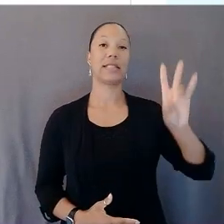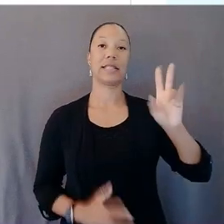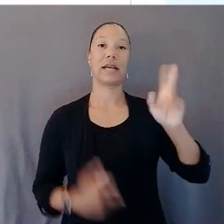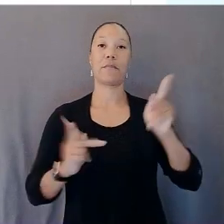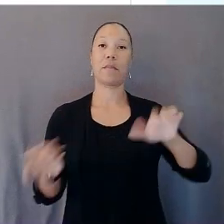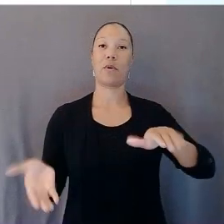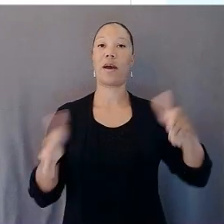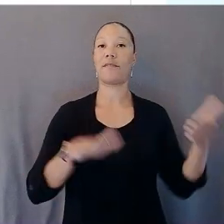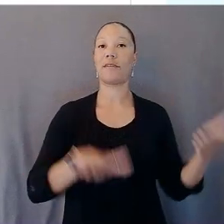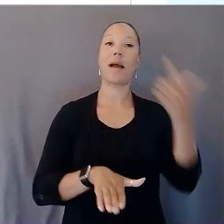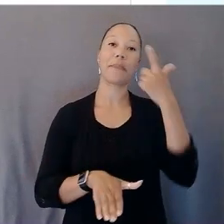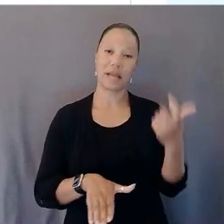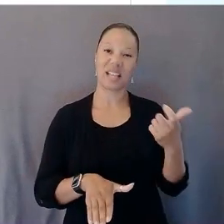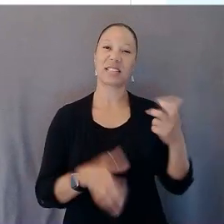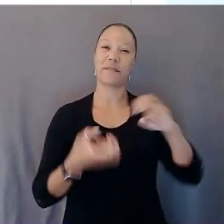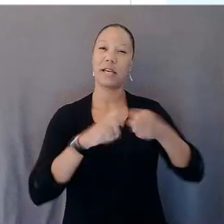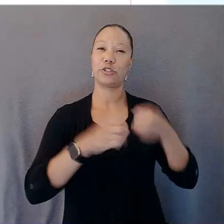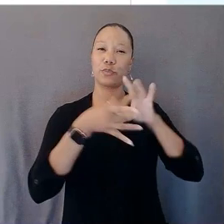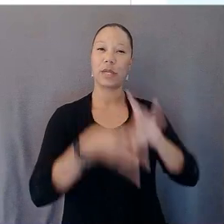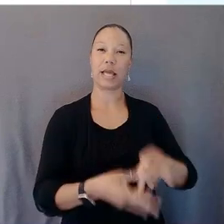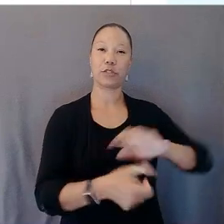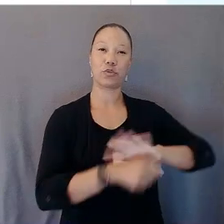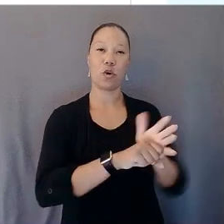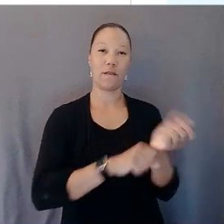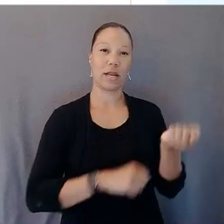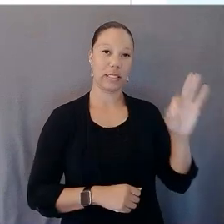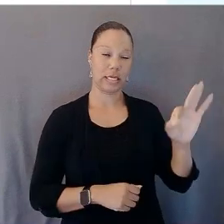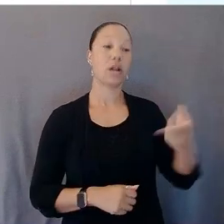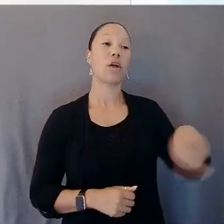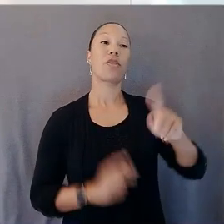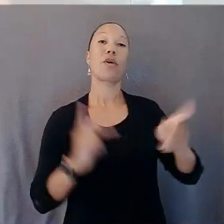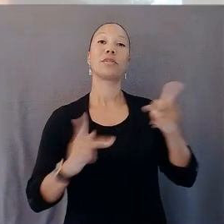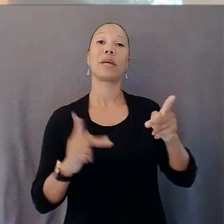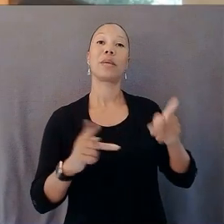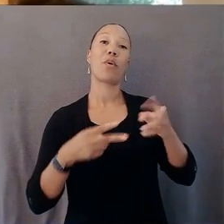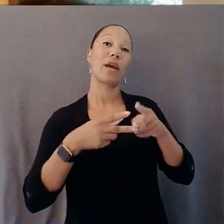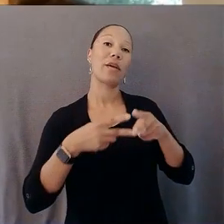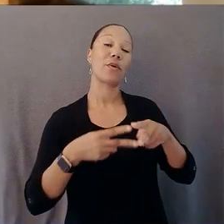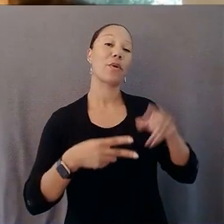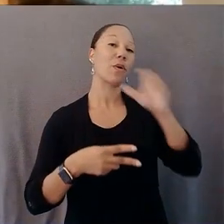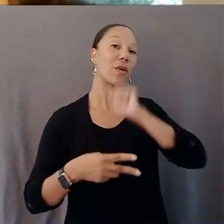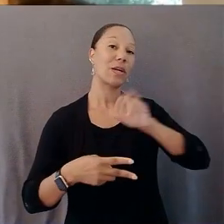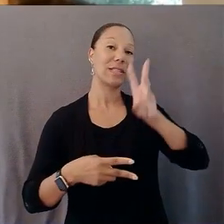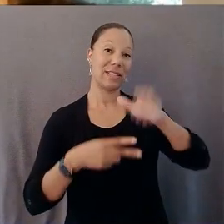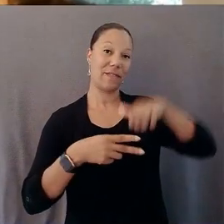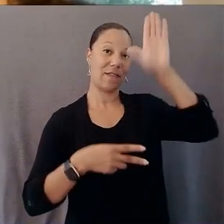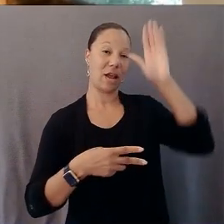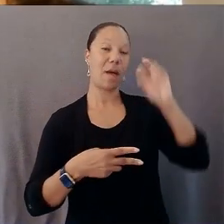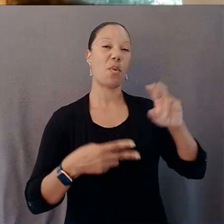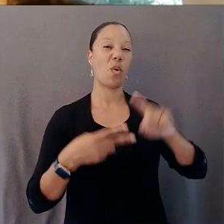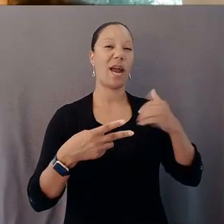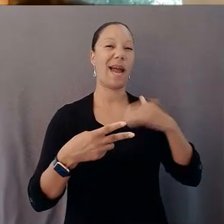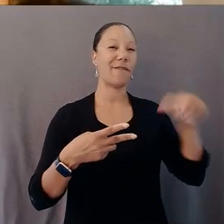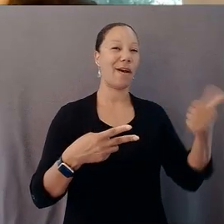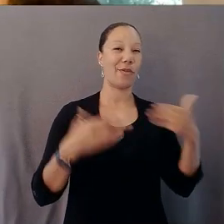of COVID-19, and they were either 65 and over or they had underlying health conditions. Now, across California, as